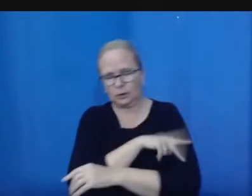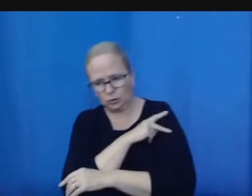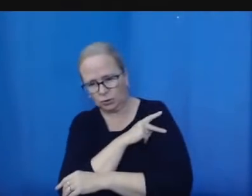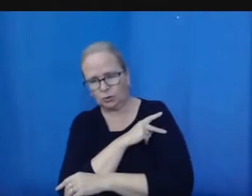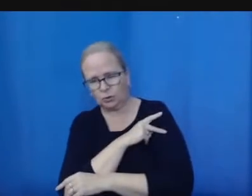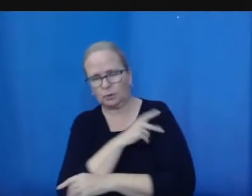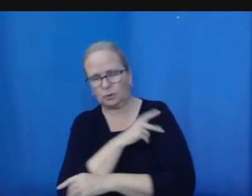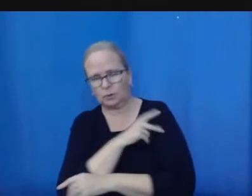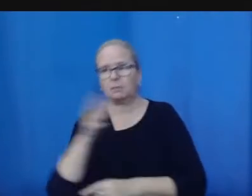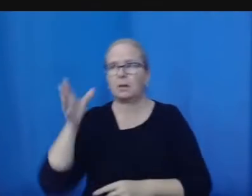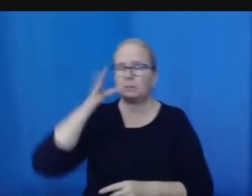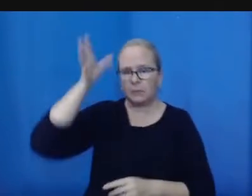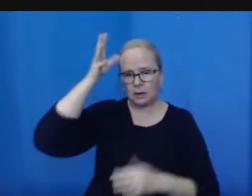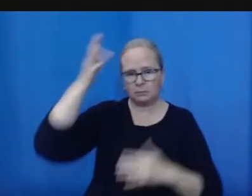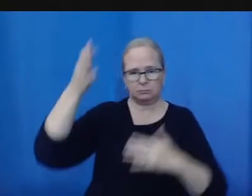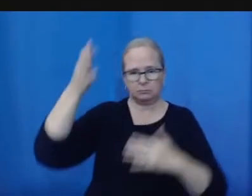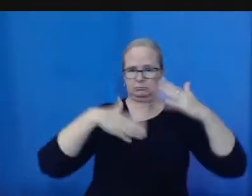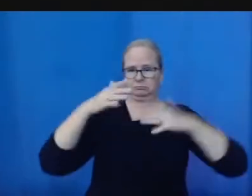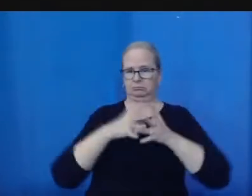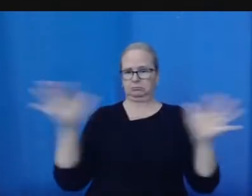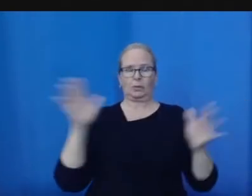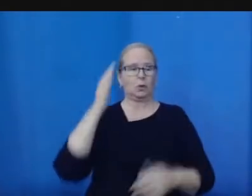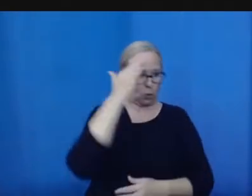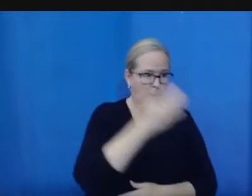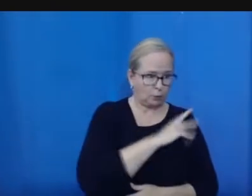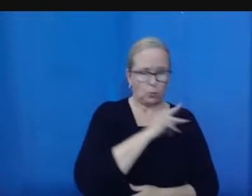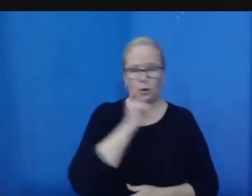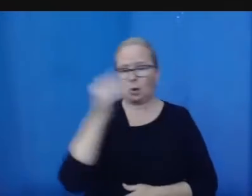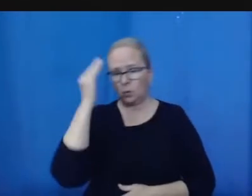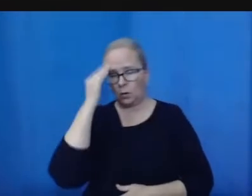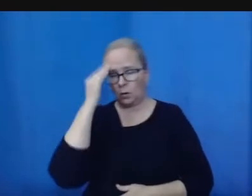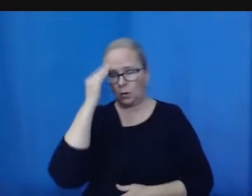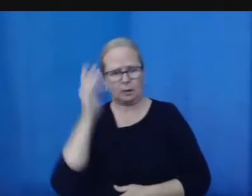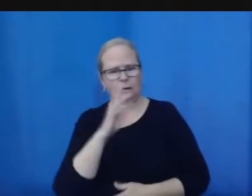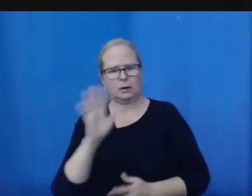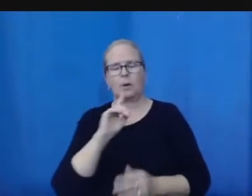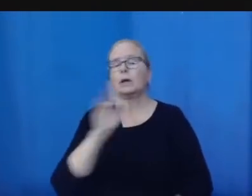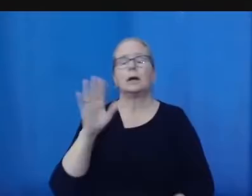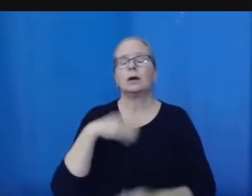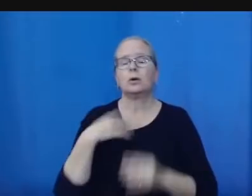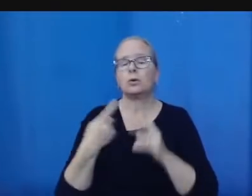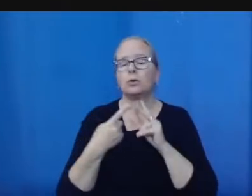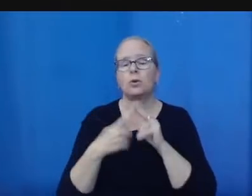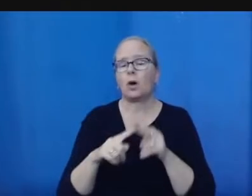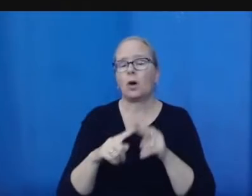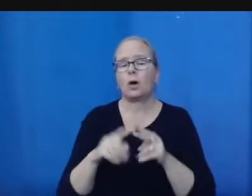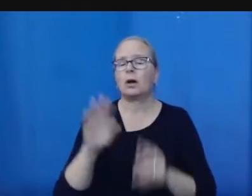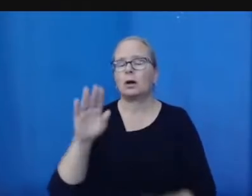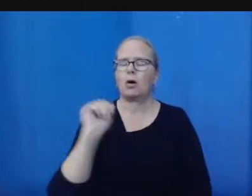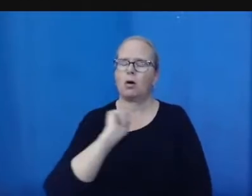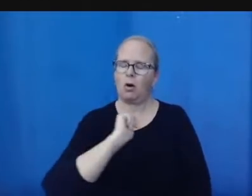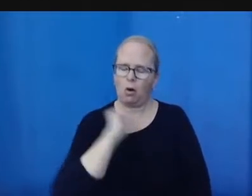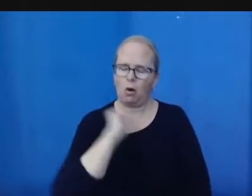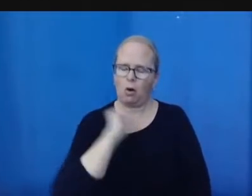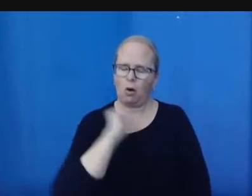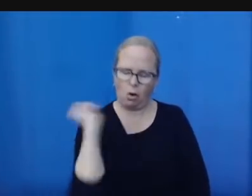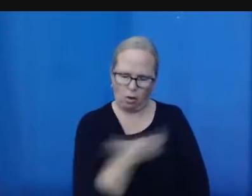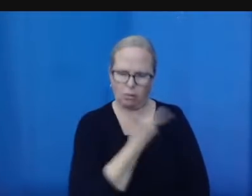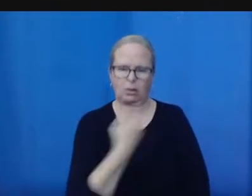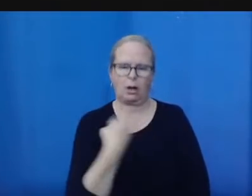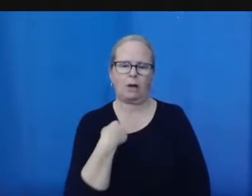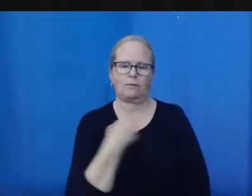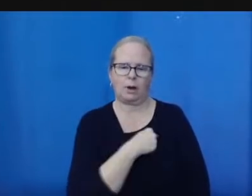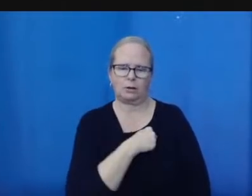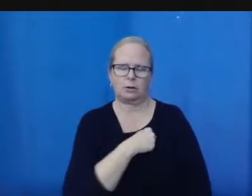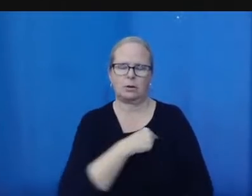all overwhelmed. It's a very normal state of affairs right now. We are dealing with something that we've never lived